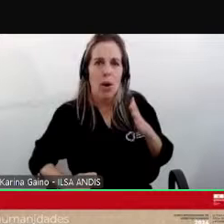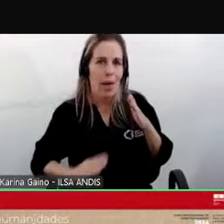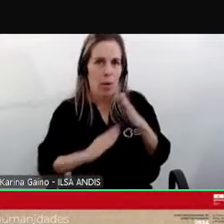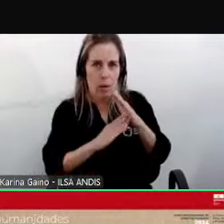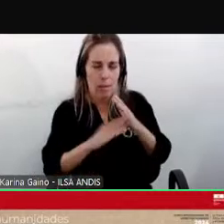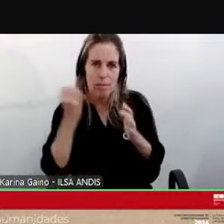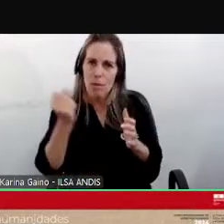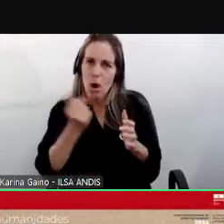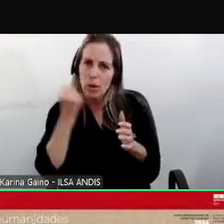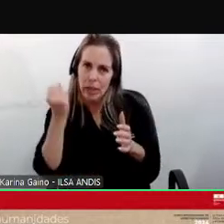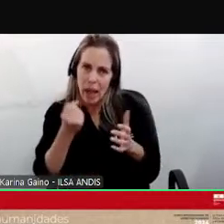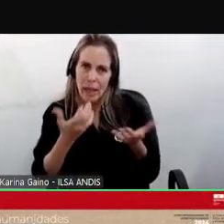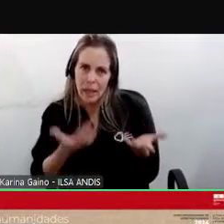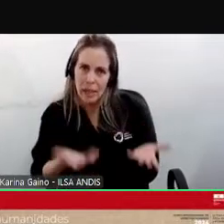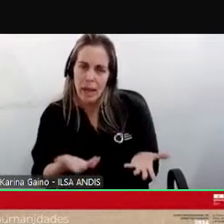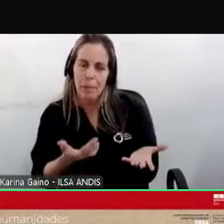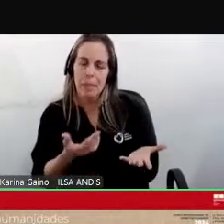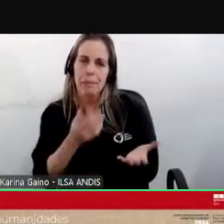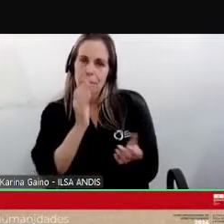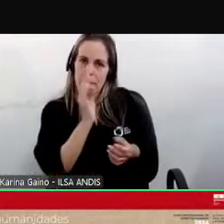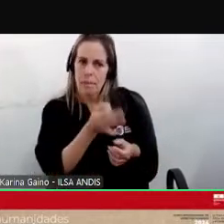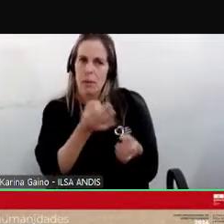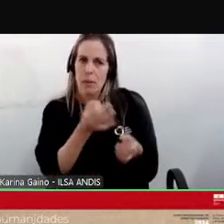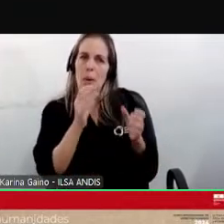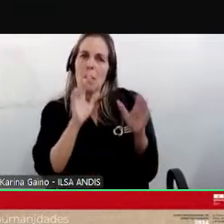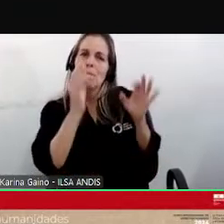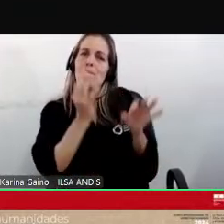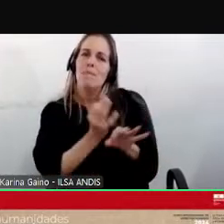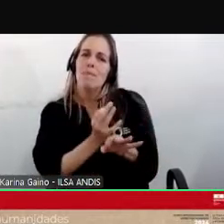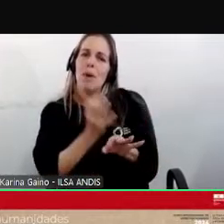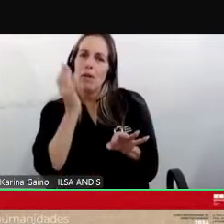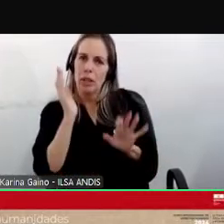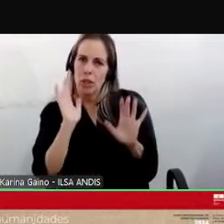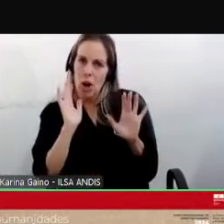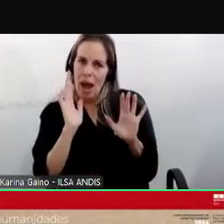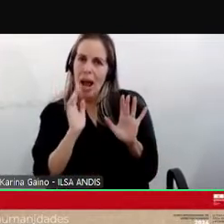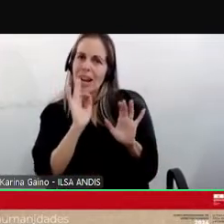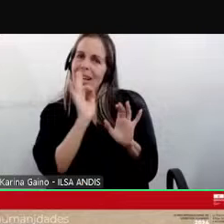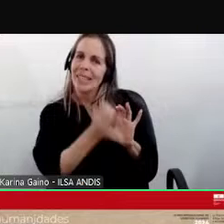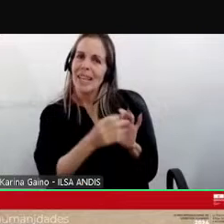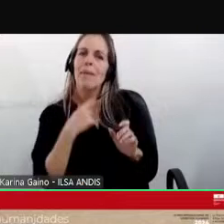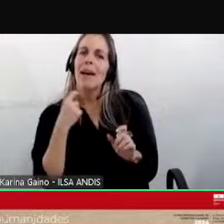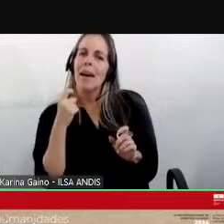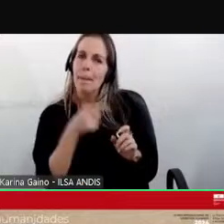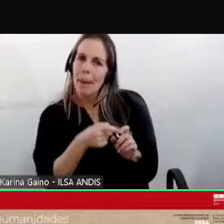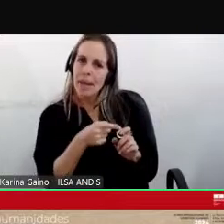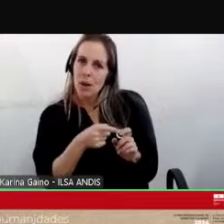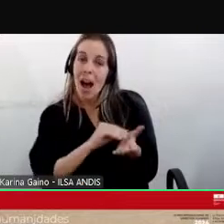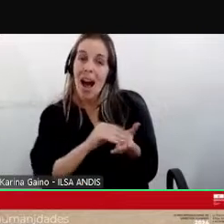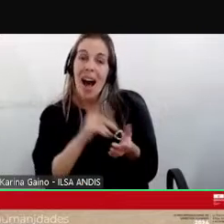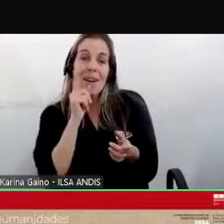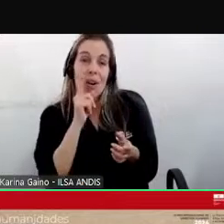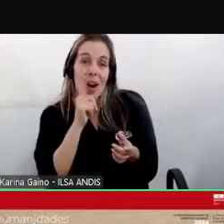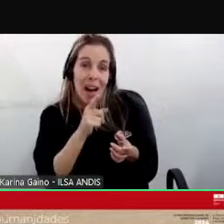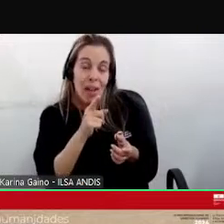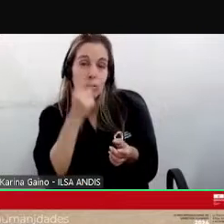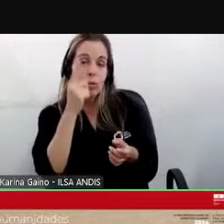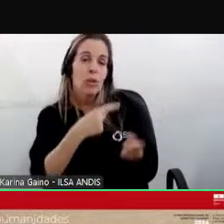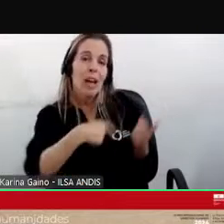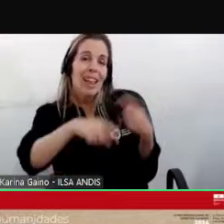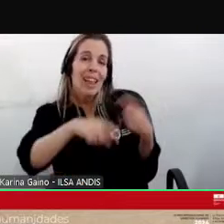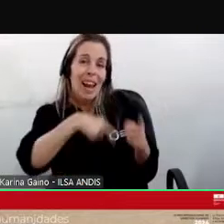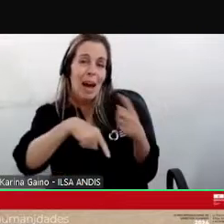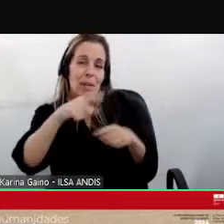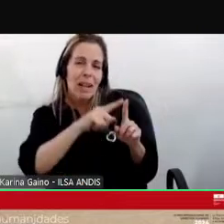of education, fluent in Spanish, a year to get a replacement document. Imagine an indigenous worker from a rural area in the highlands,